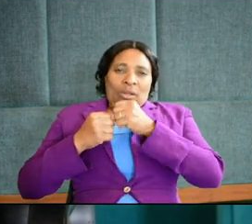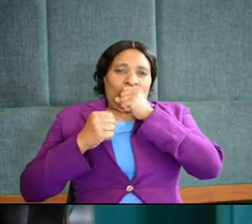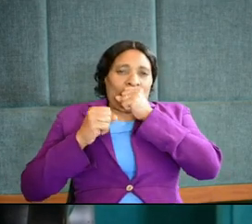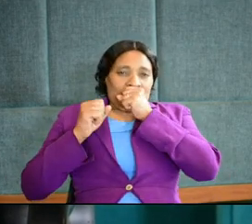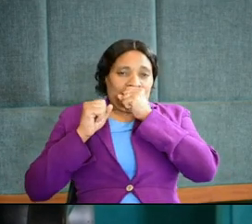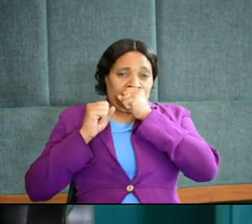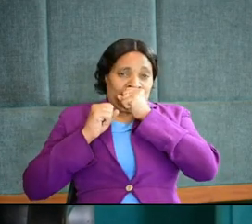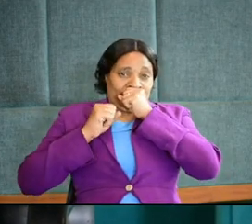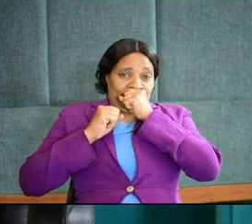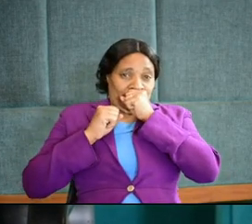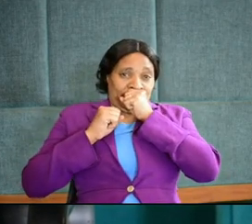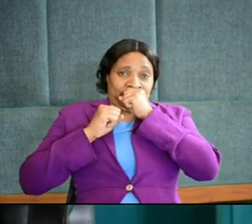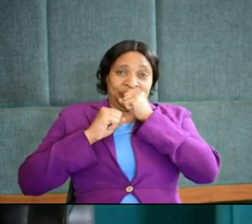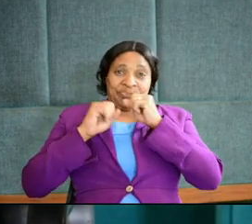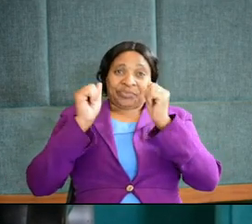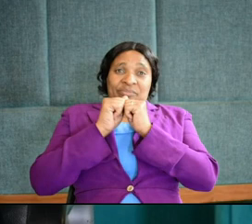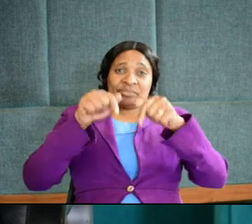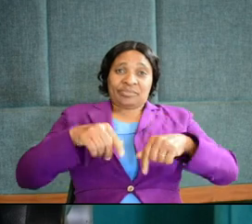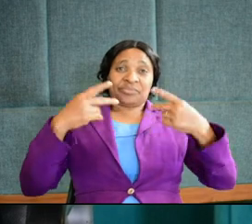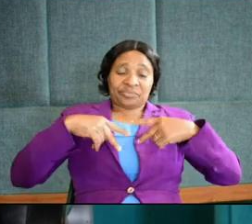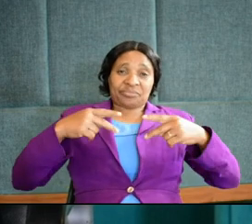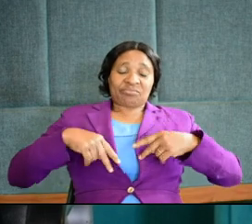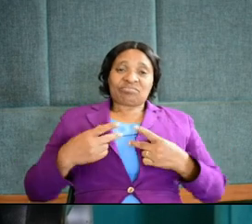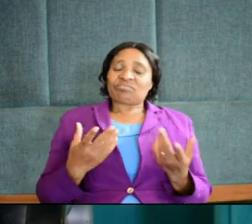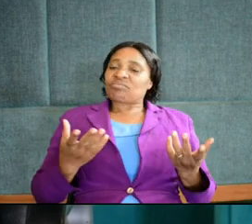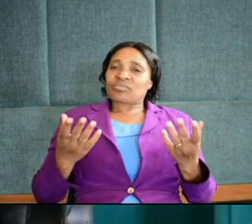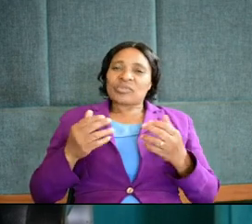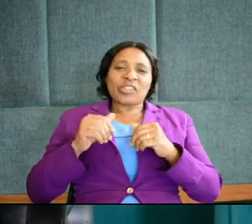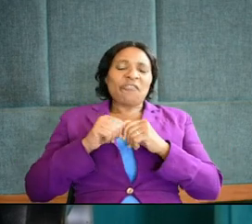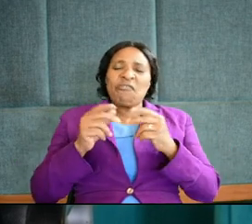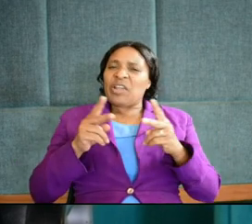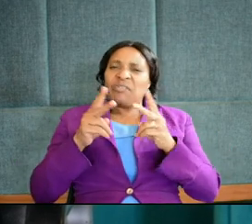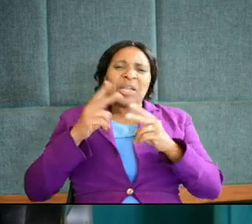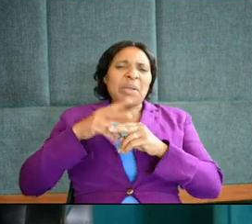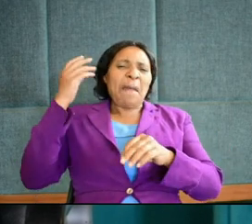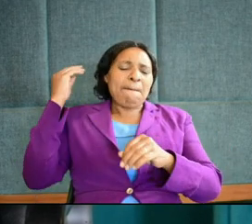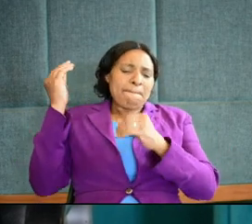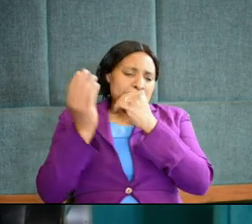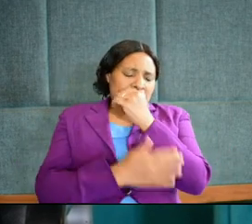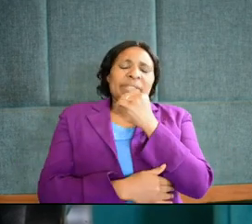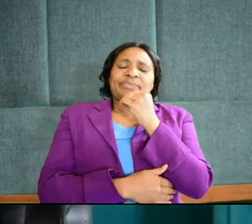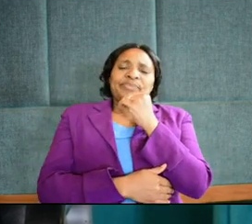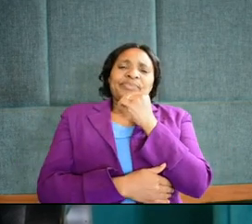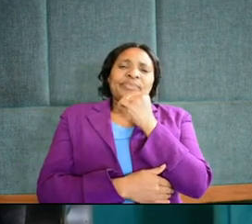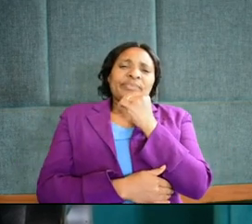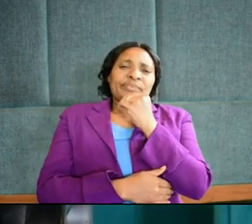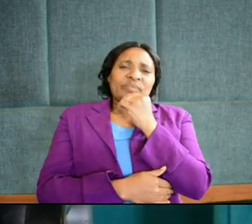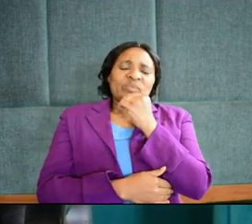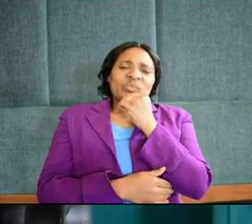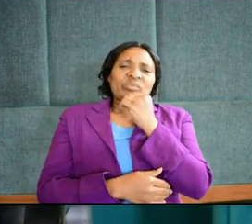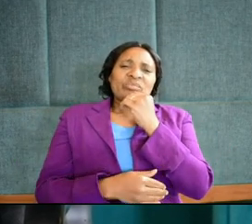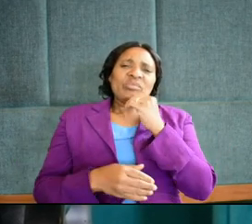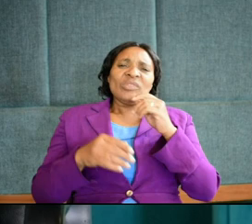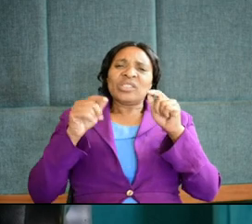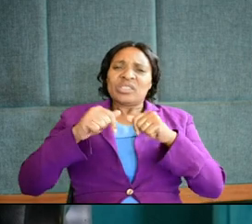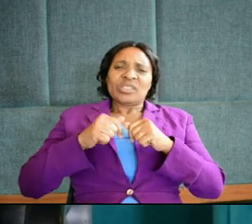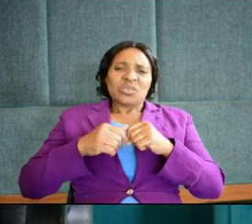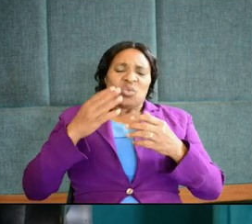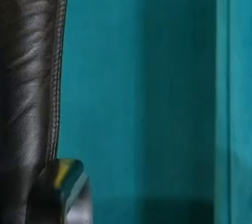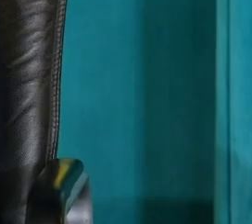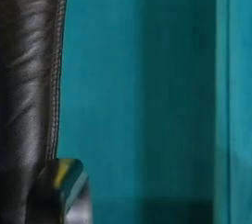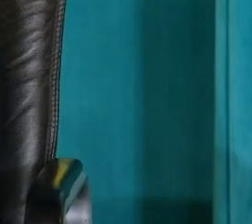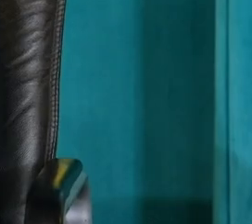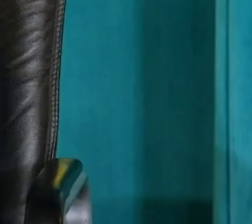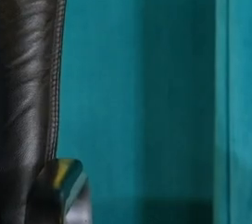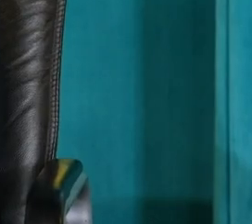people. So it was terrible. Yeah, and he was discouraged.